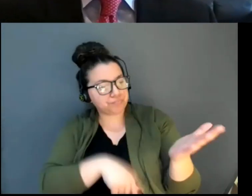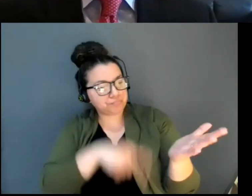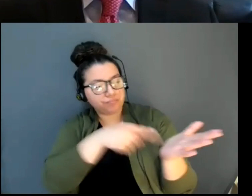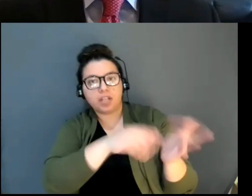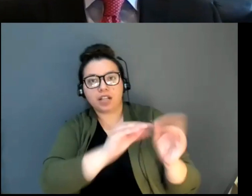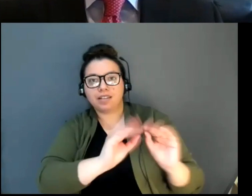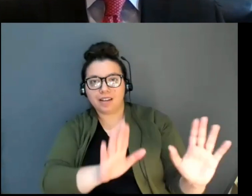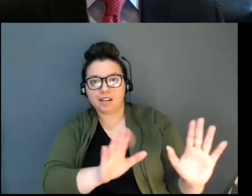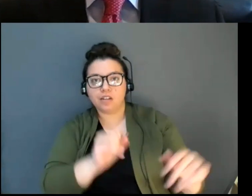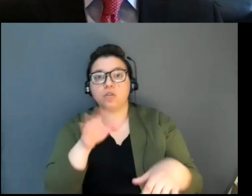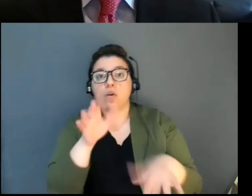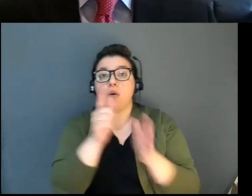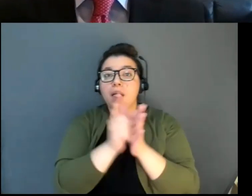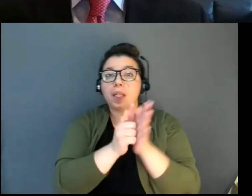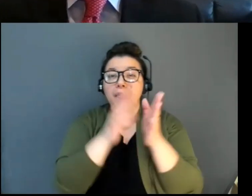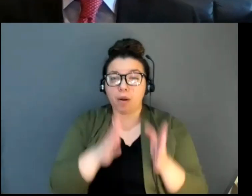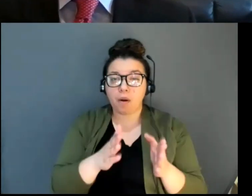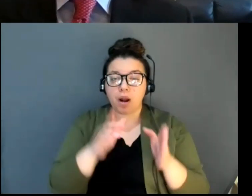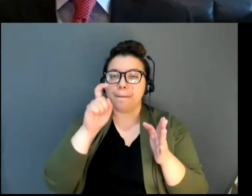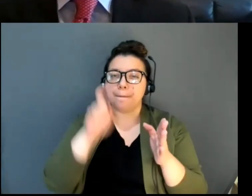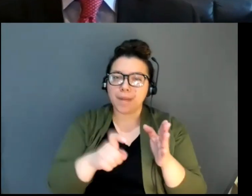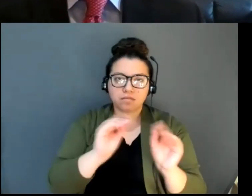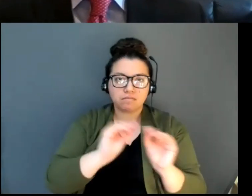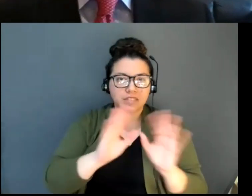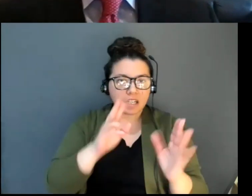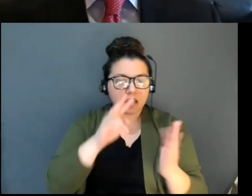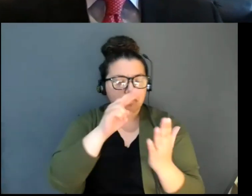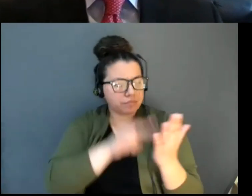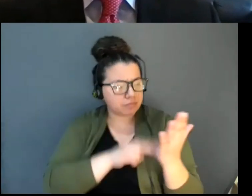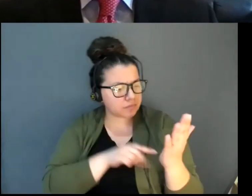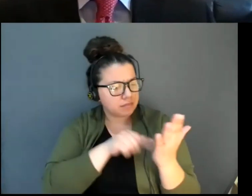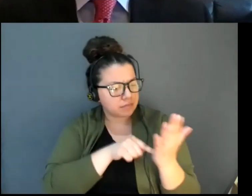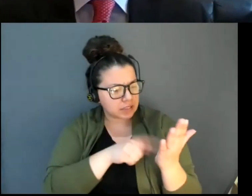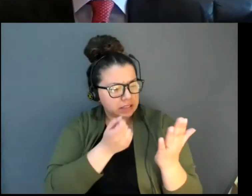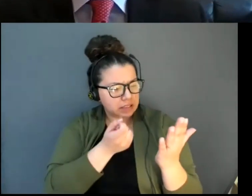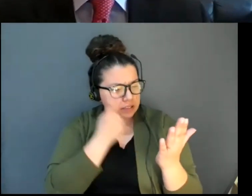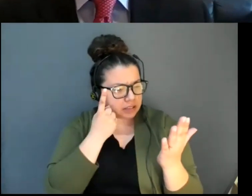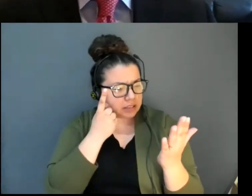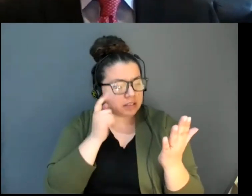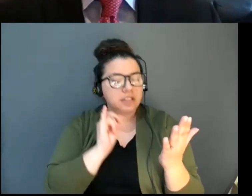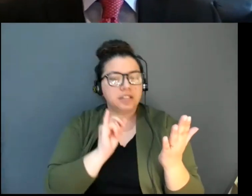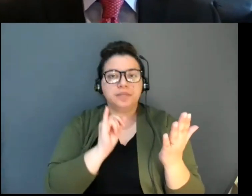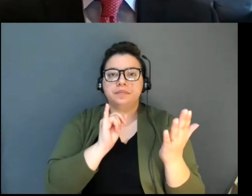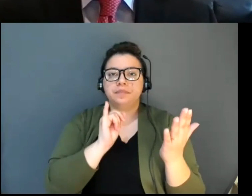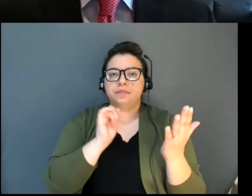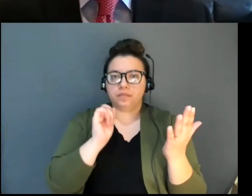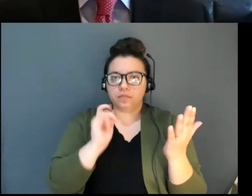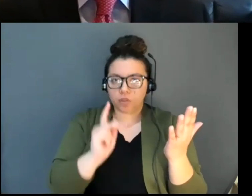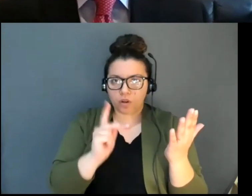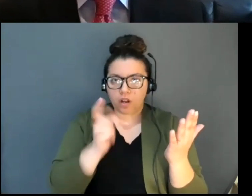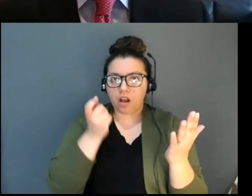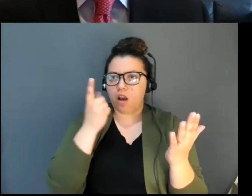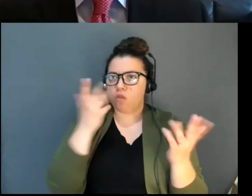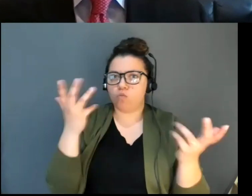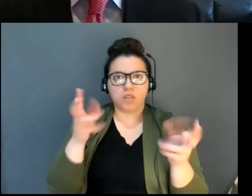be able to read and understand what exactly is the issue. Sometimes,